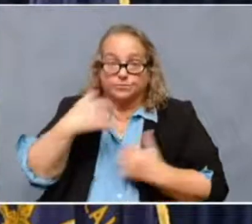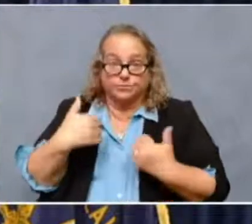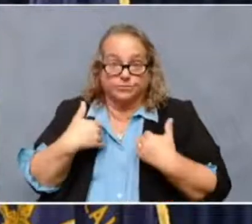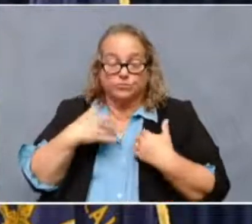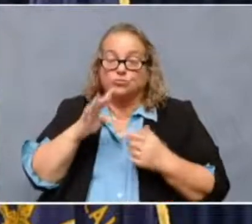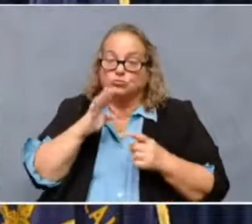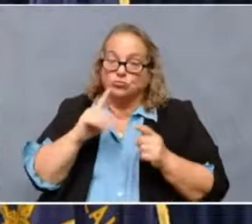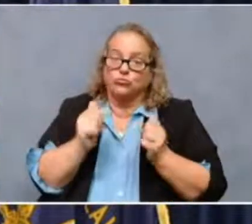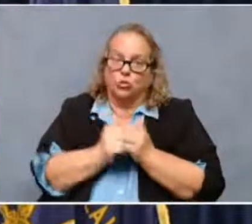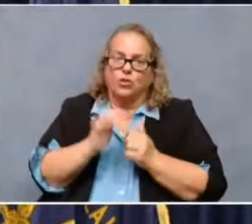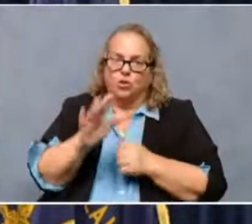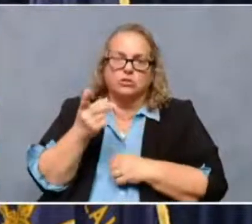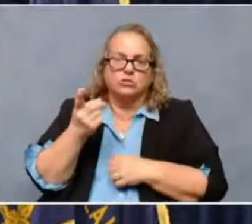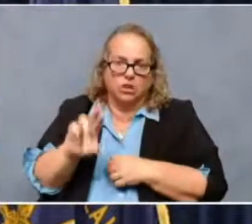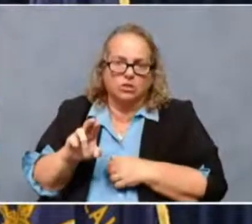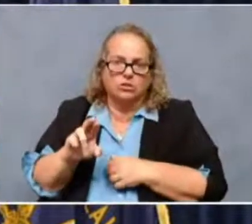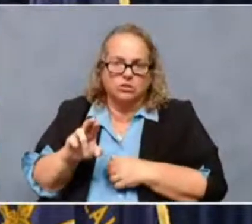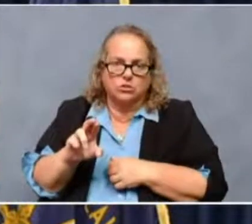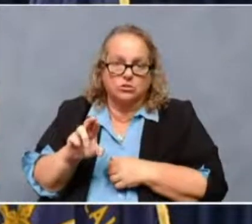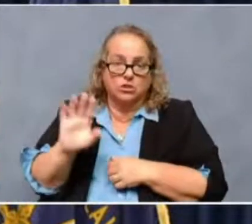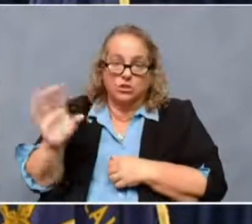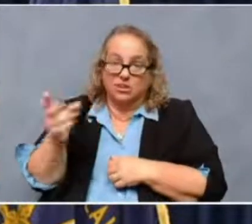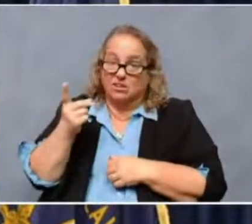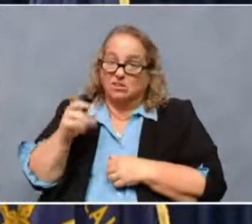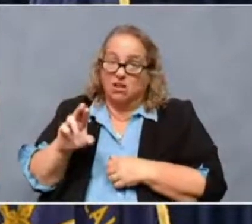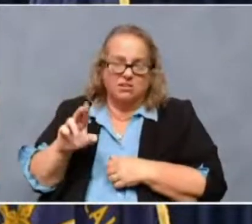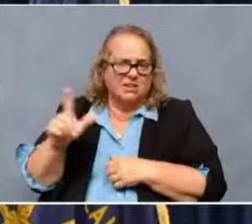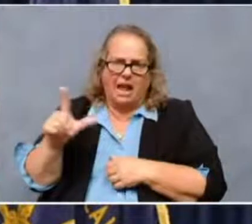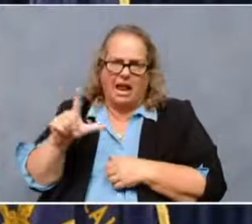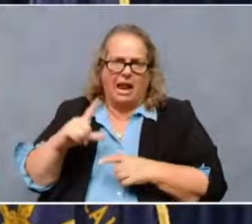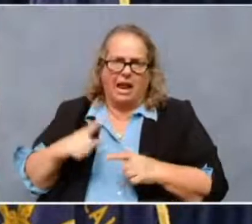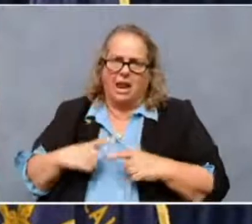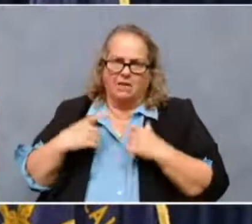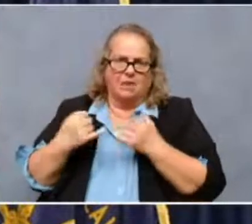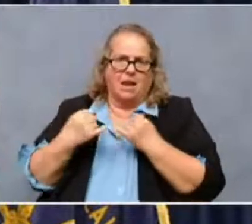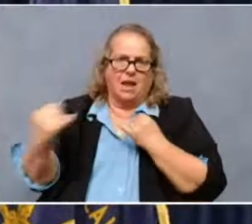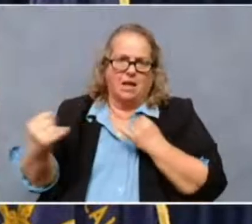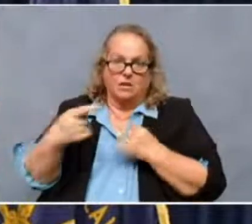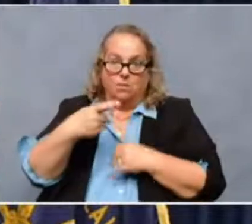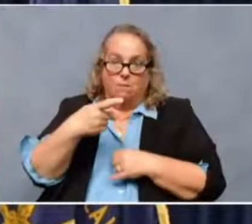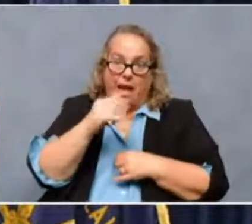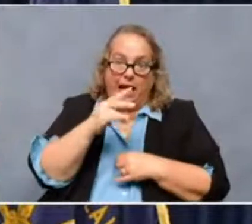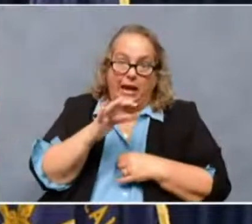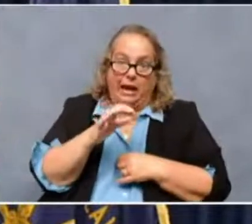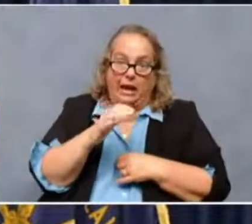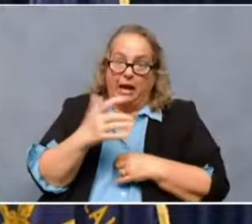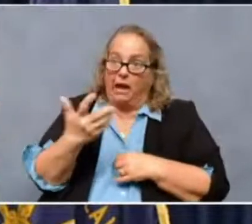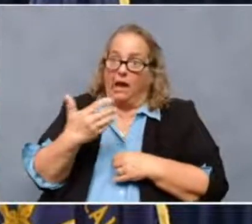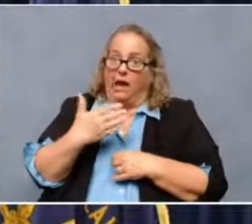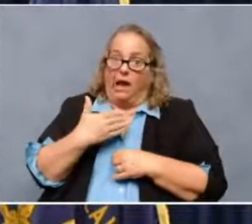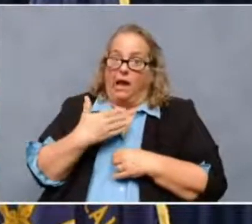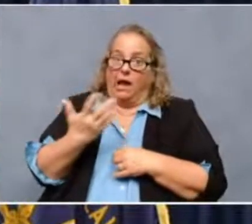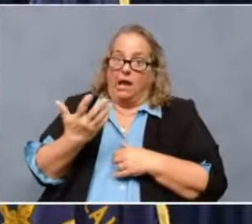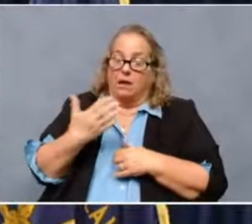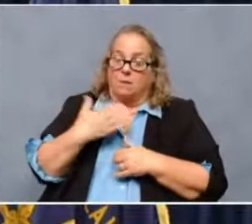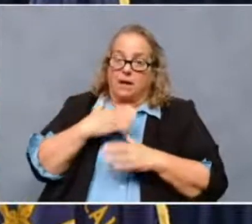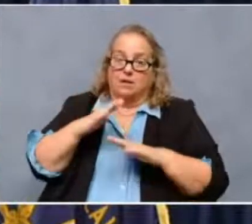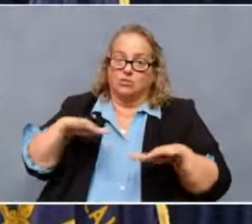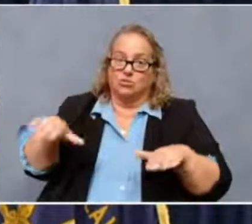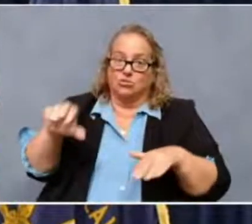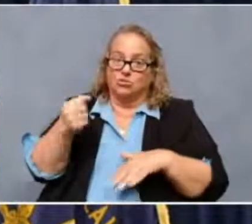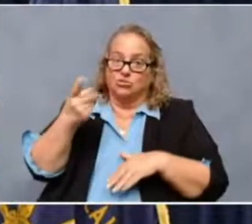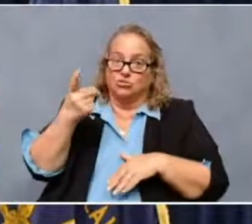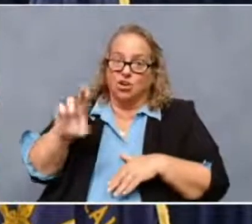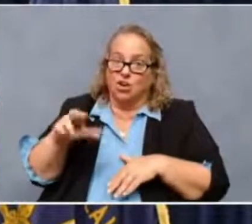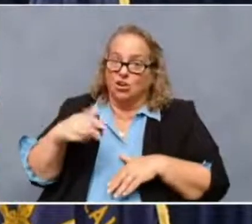through. There's such a lifeline. You know, you're panicking and you call them, and by the time the pediatrician's done talking to you, you feel better.